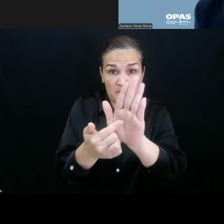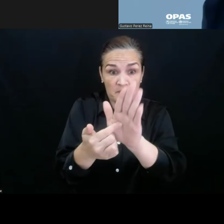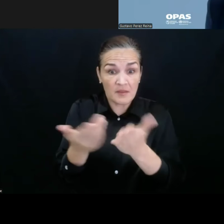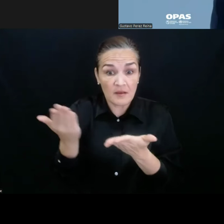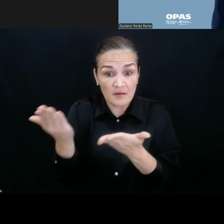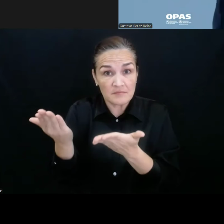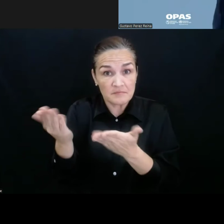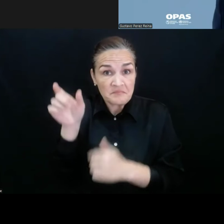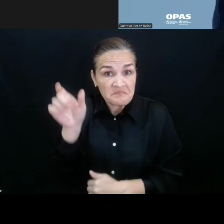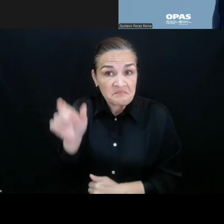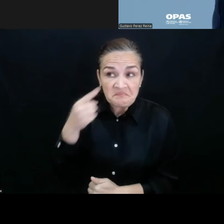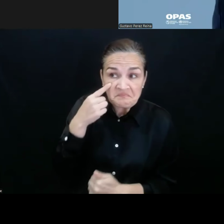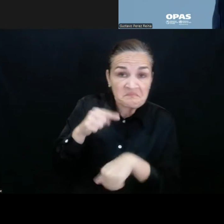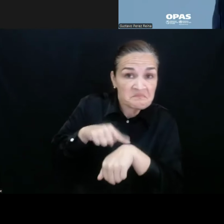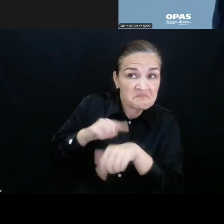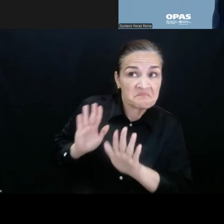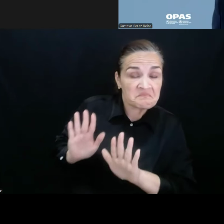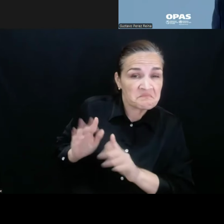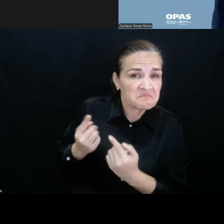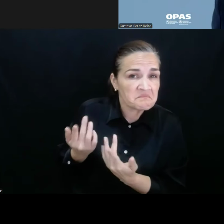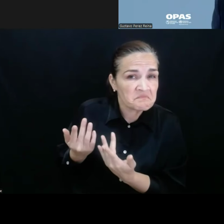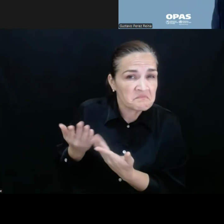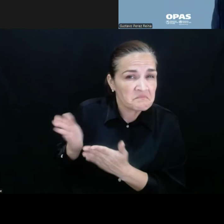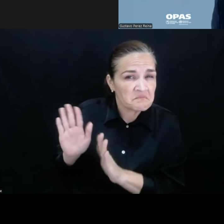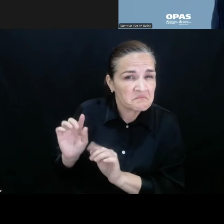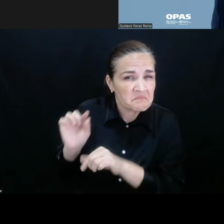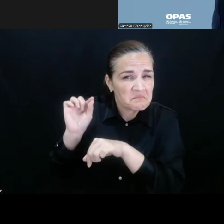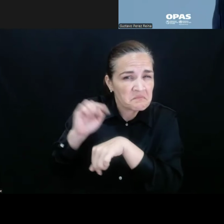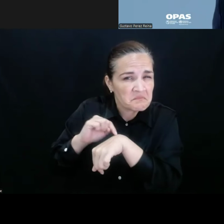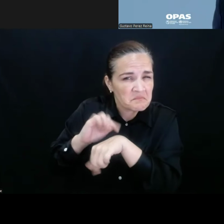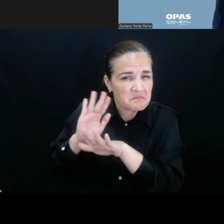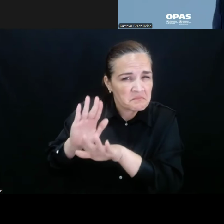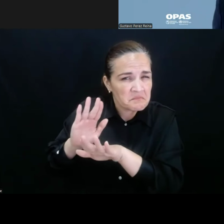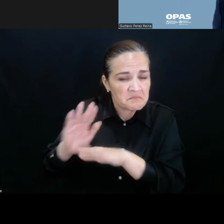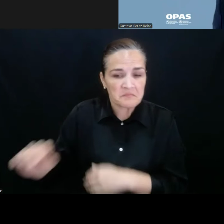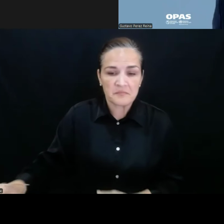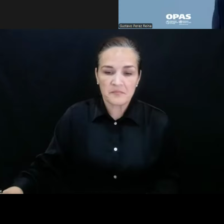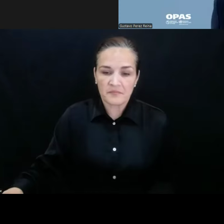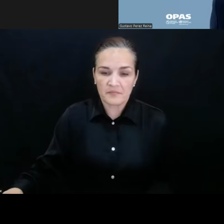breve. Mina, we'll have Un Dr. segundito, Mina por favor. briefly.